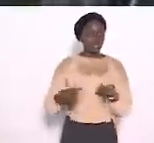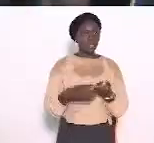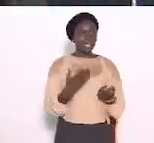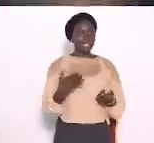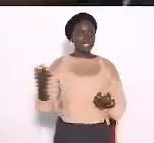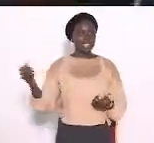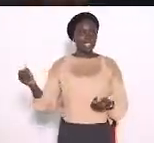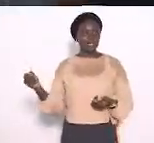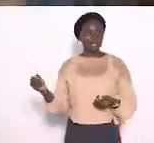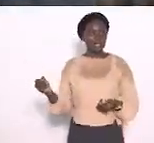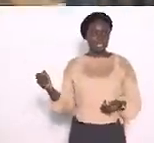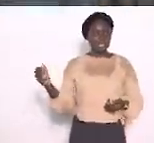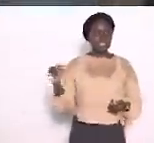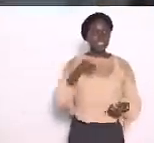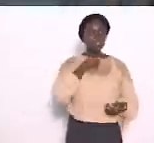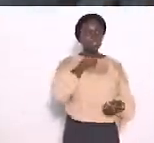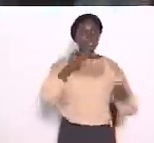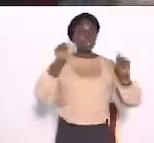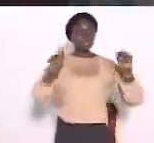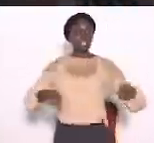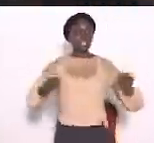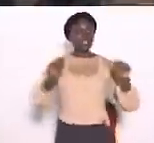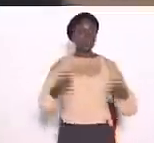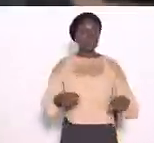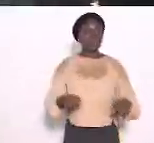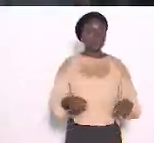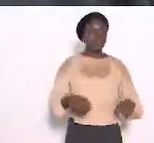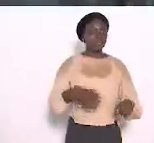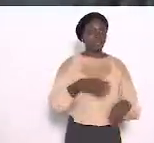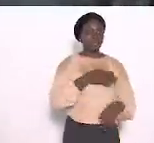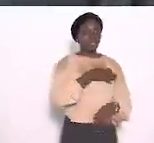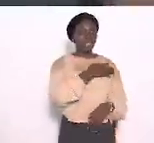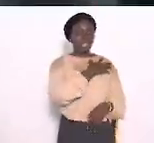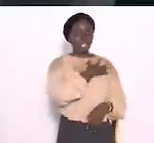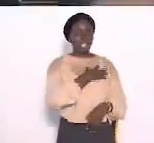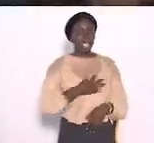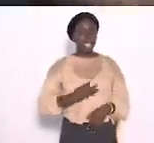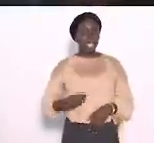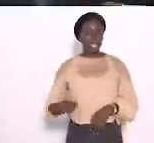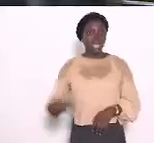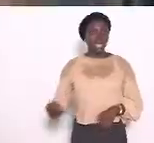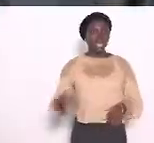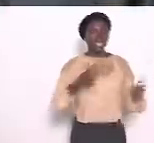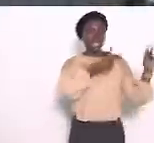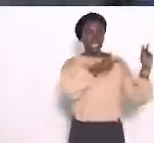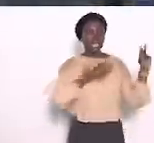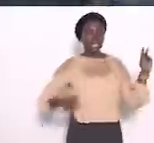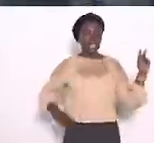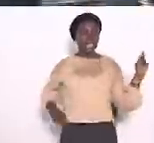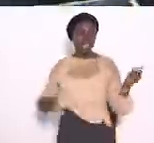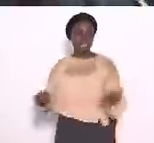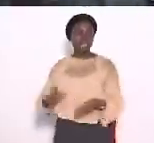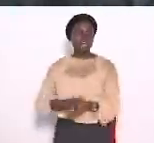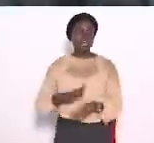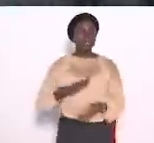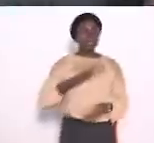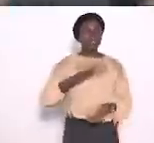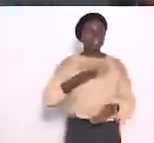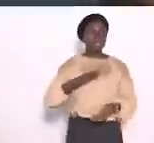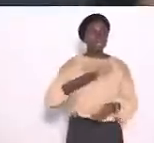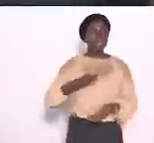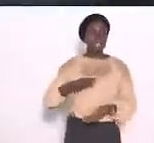pr seem impossible and the king of glory and the king of